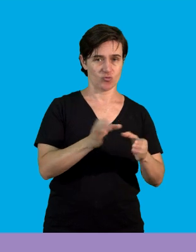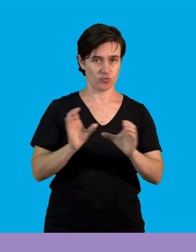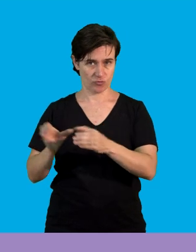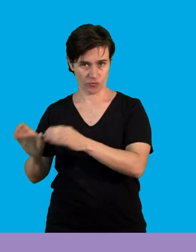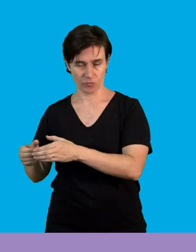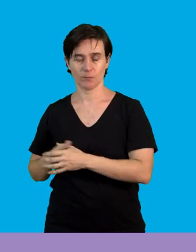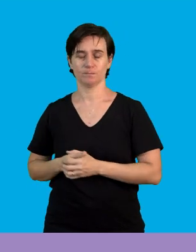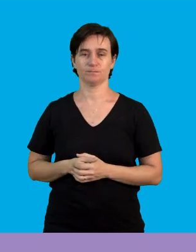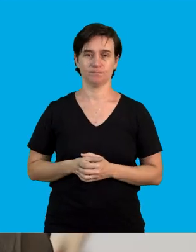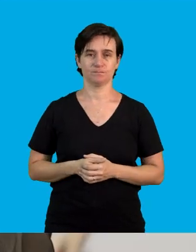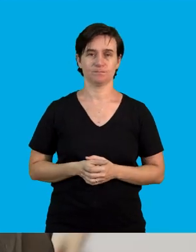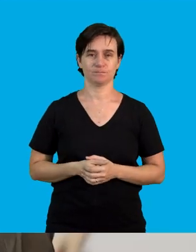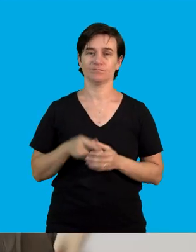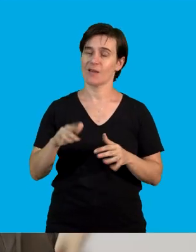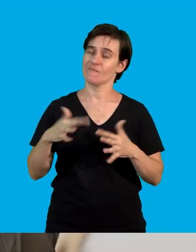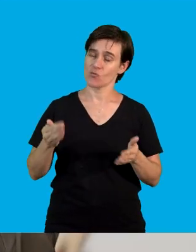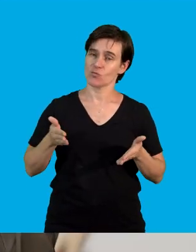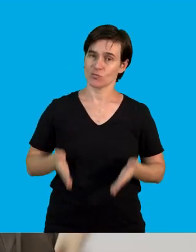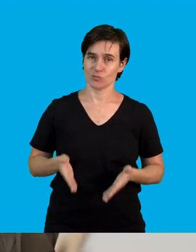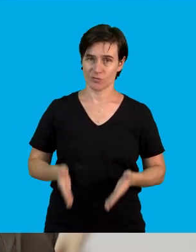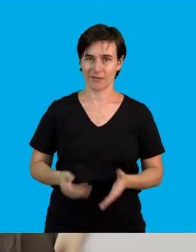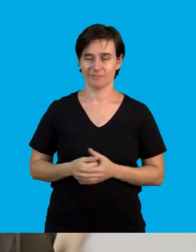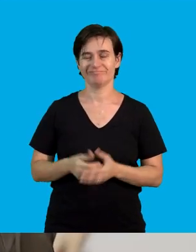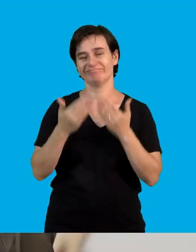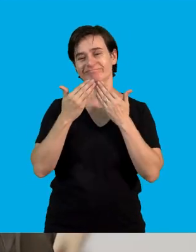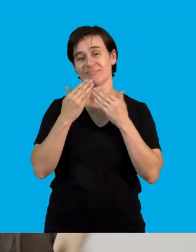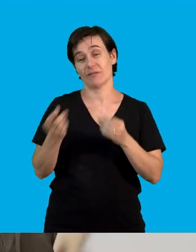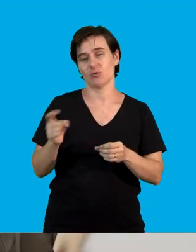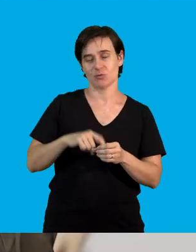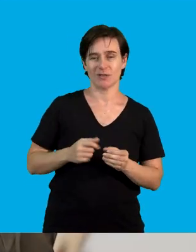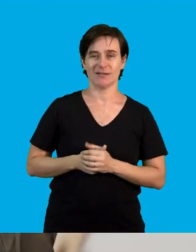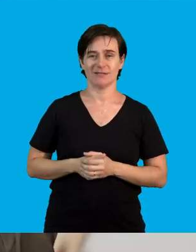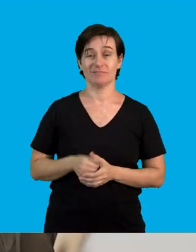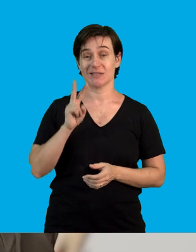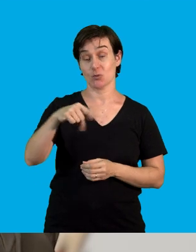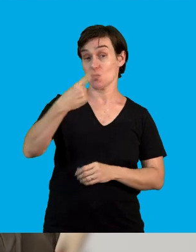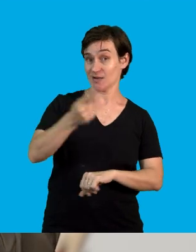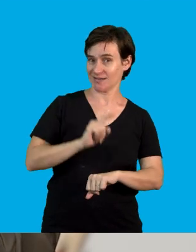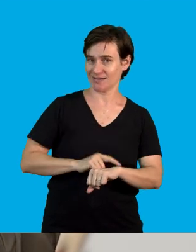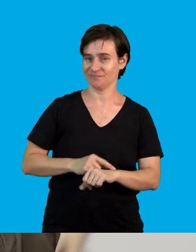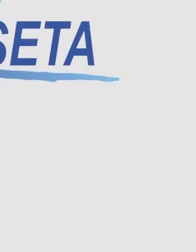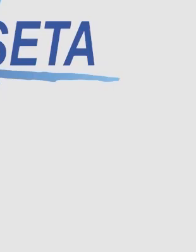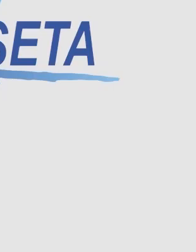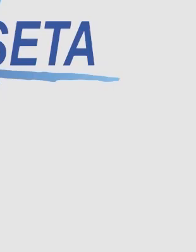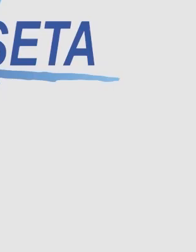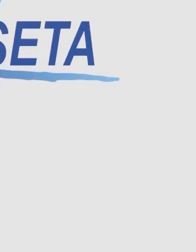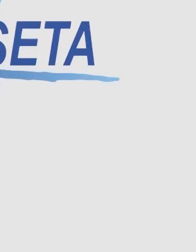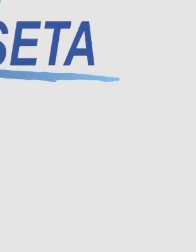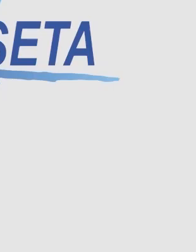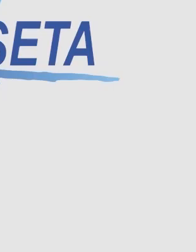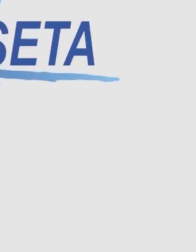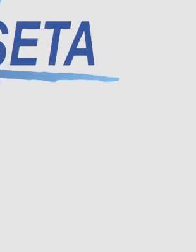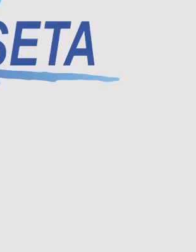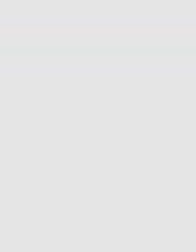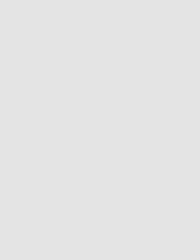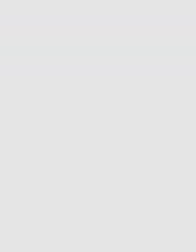grouped down. That's all for today. Thank you for joining me. See you next time.